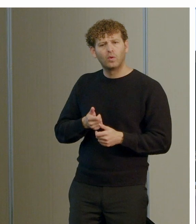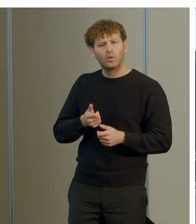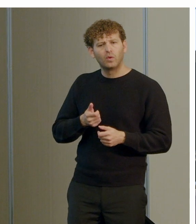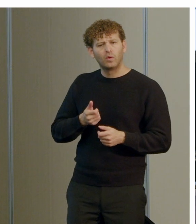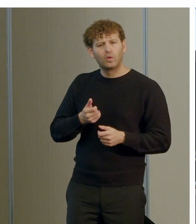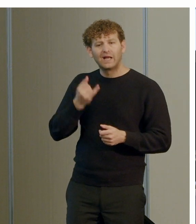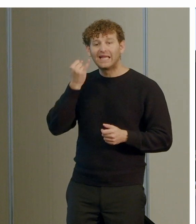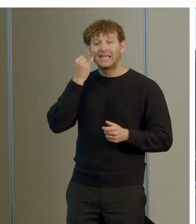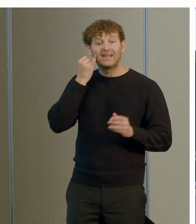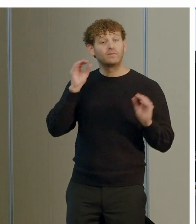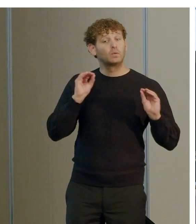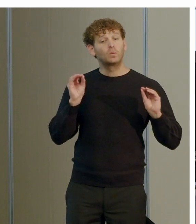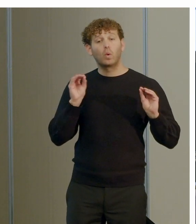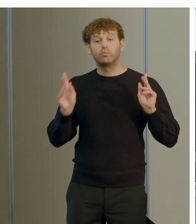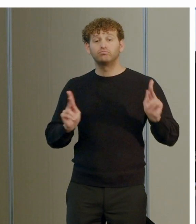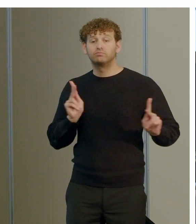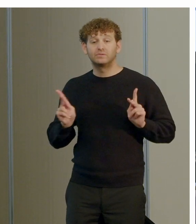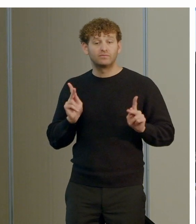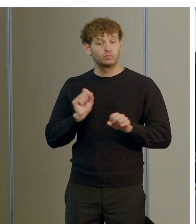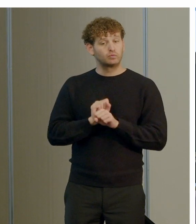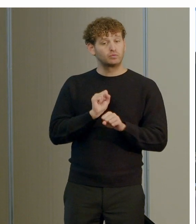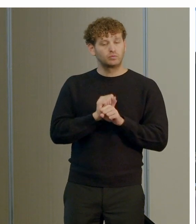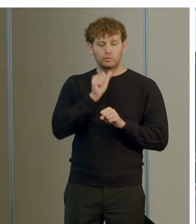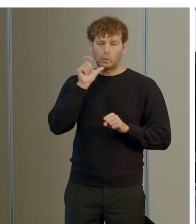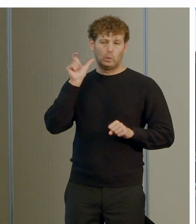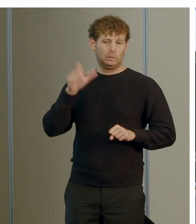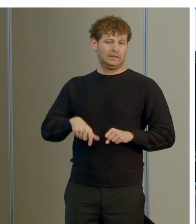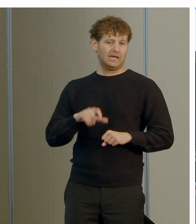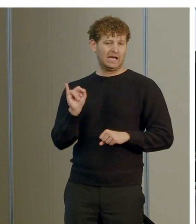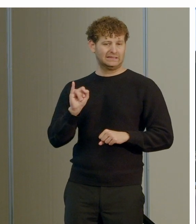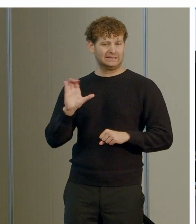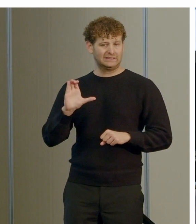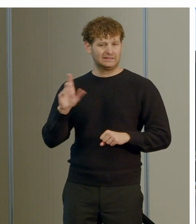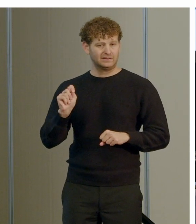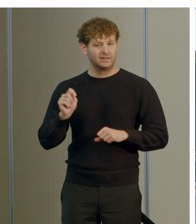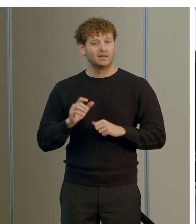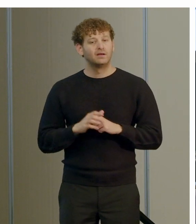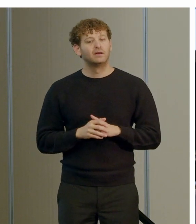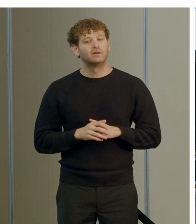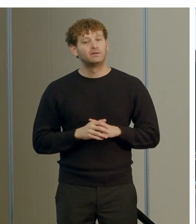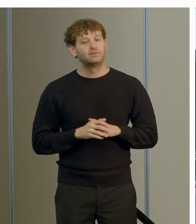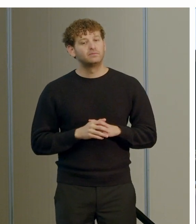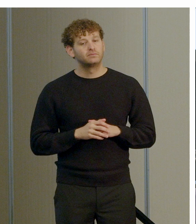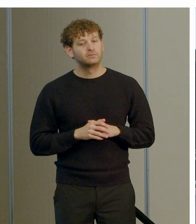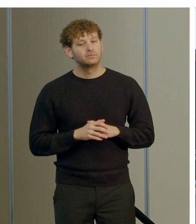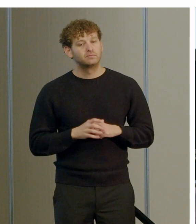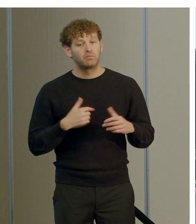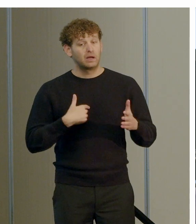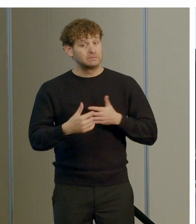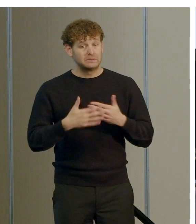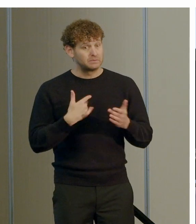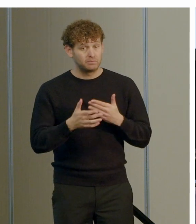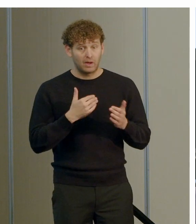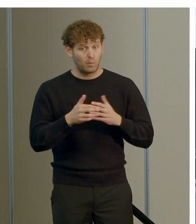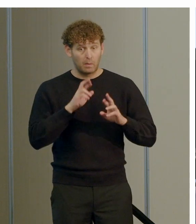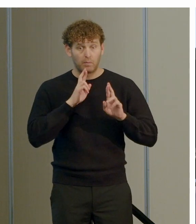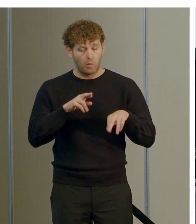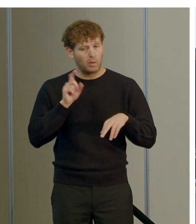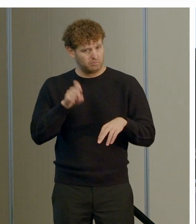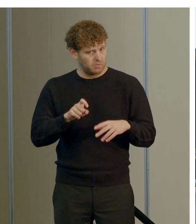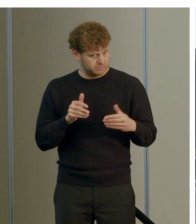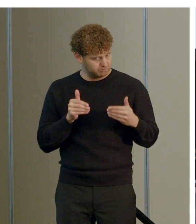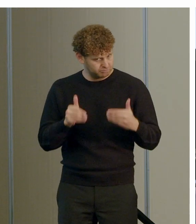I always say, hey, get that report and know how close you are anyway, because what if a civil servant is then